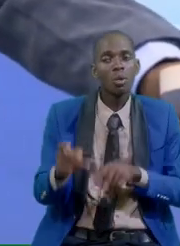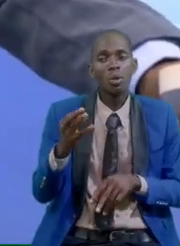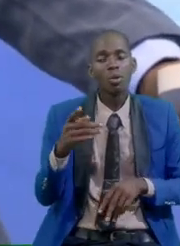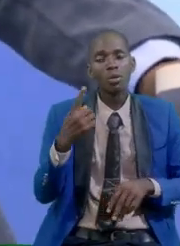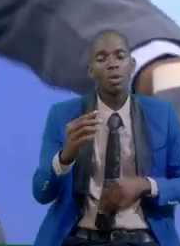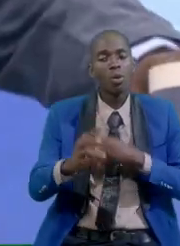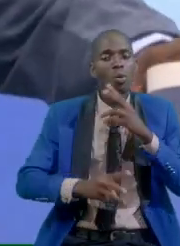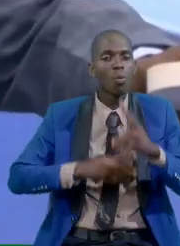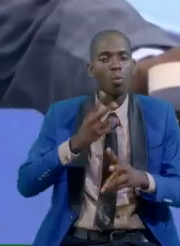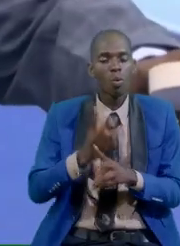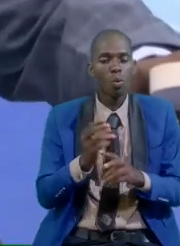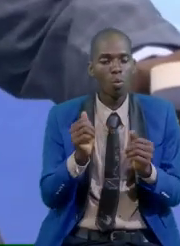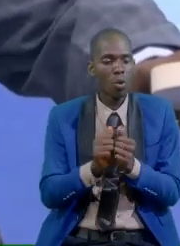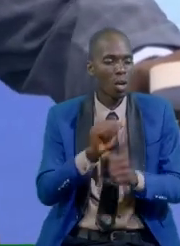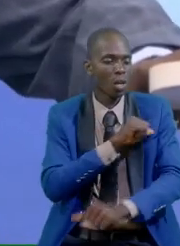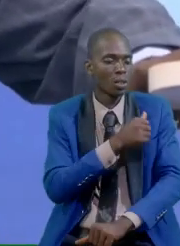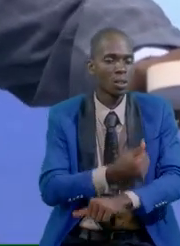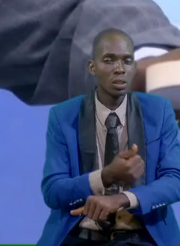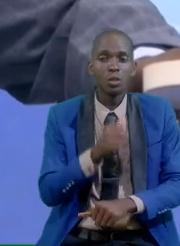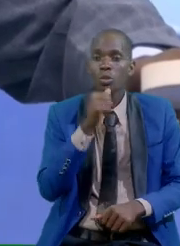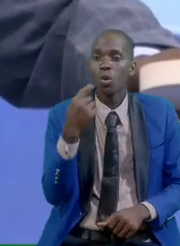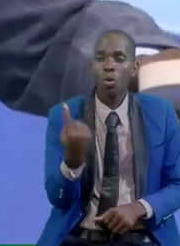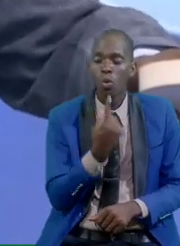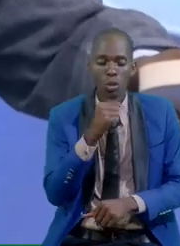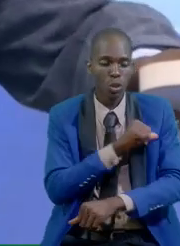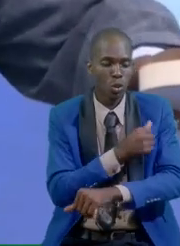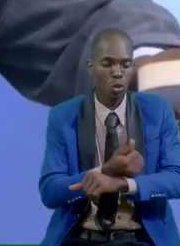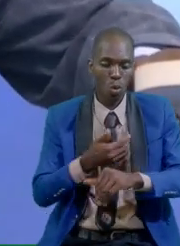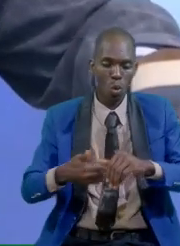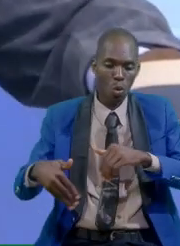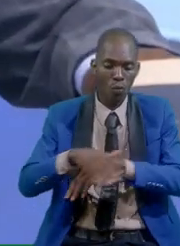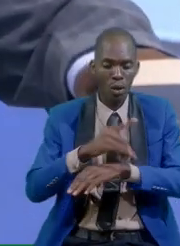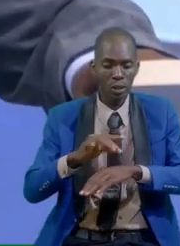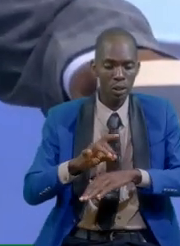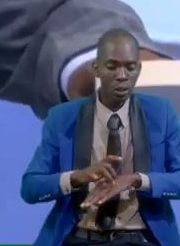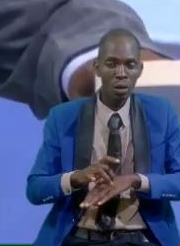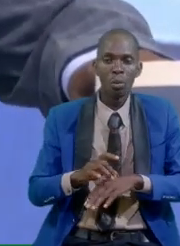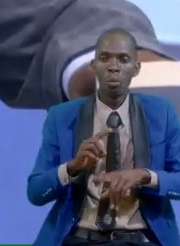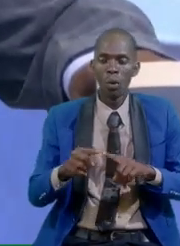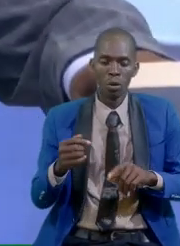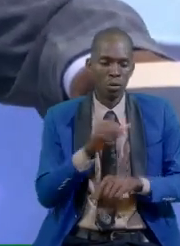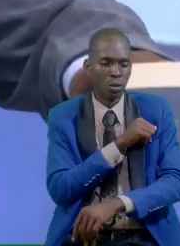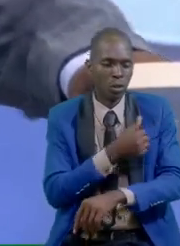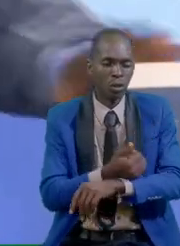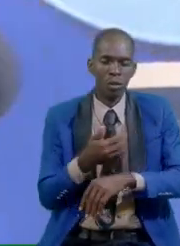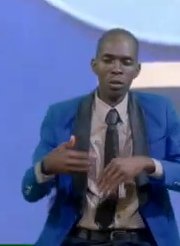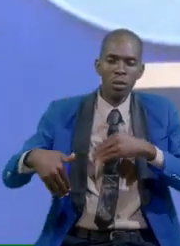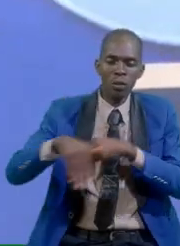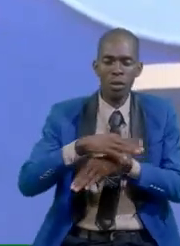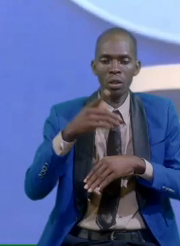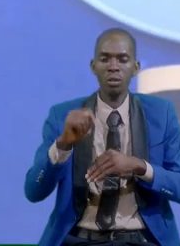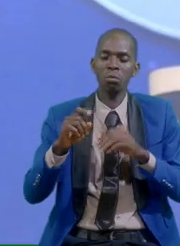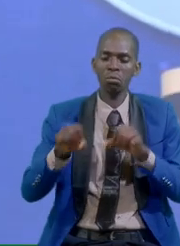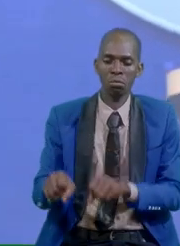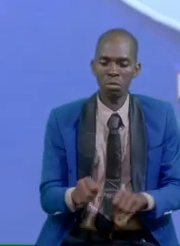authority, not only authority over the ground, authority over the streets, authority over the buildings, they